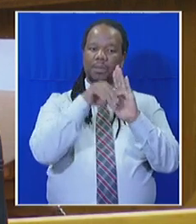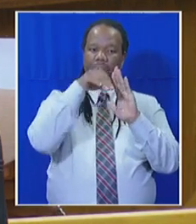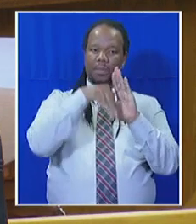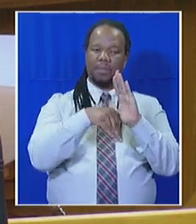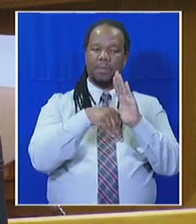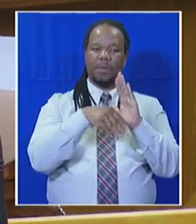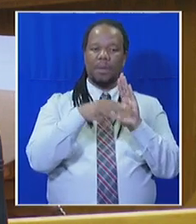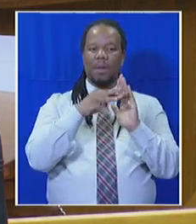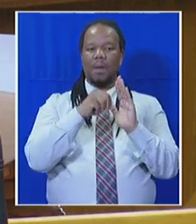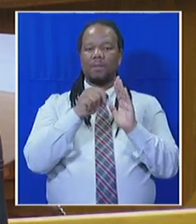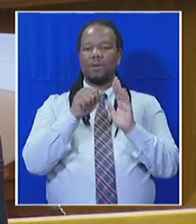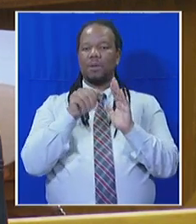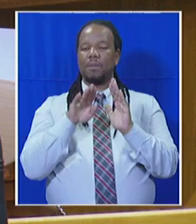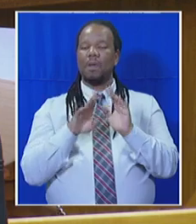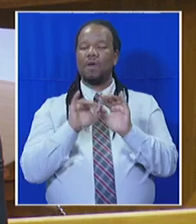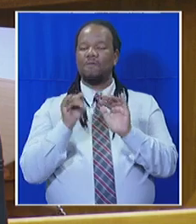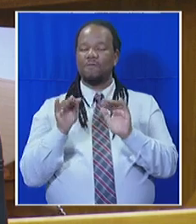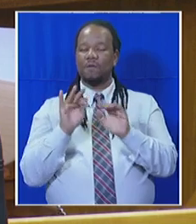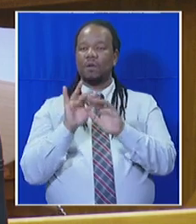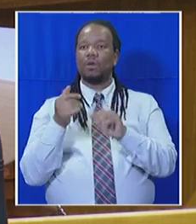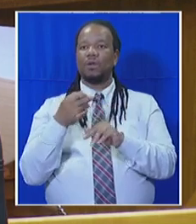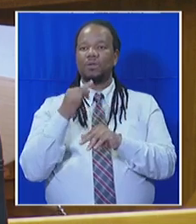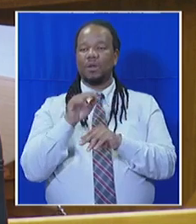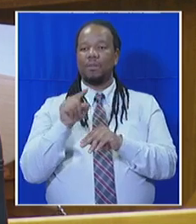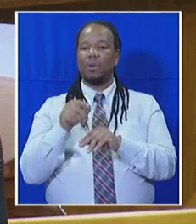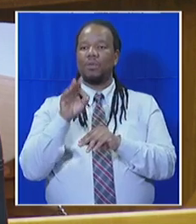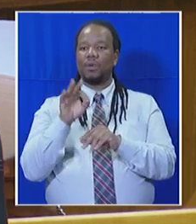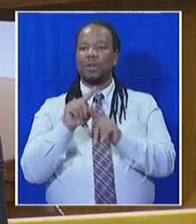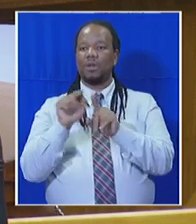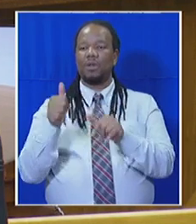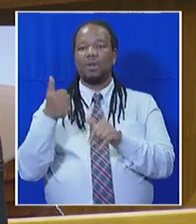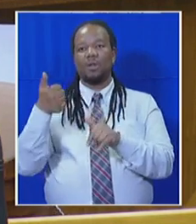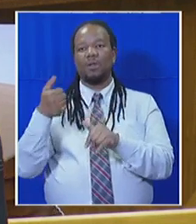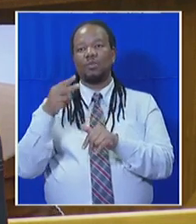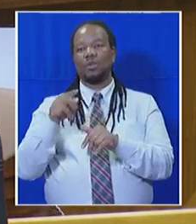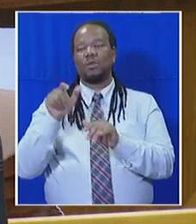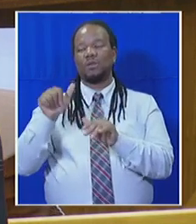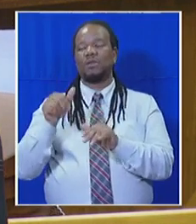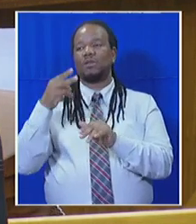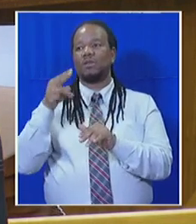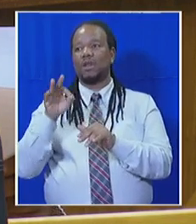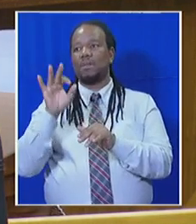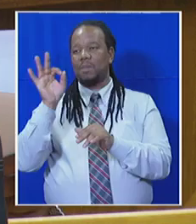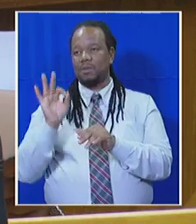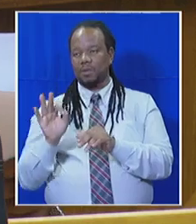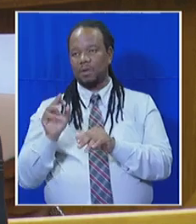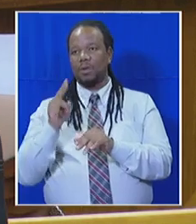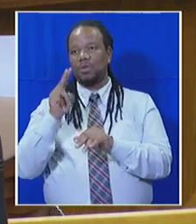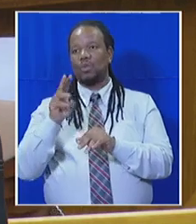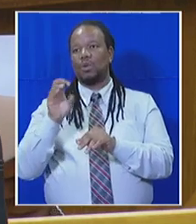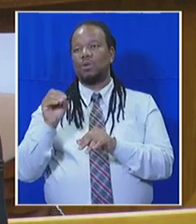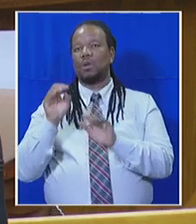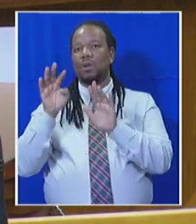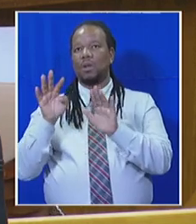from 3.3% in 2016-17 to 3% in 2018-19. Poor